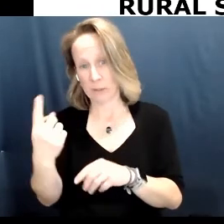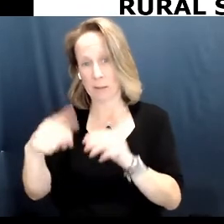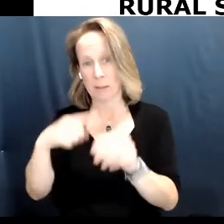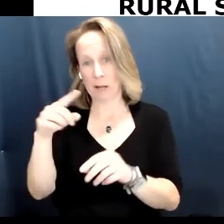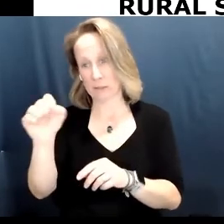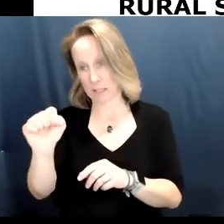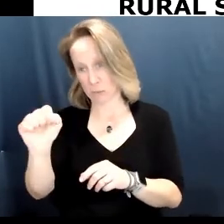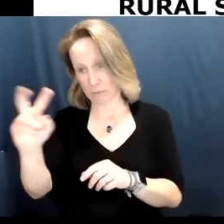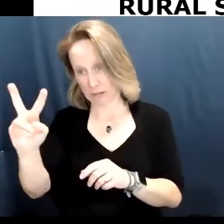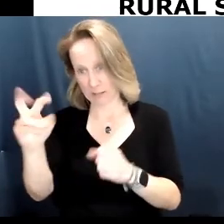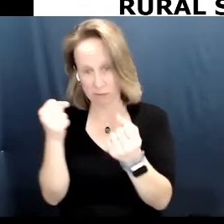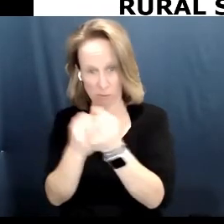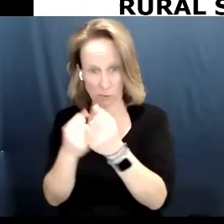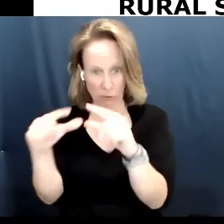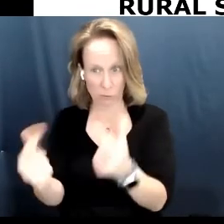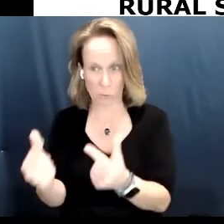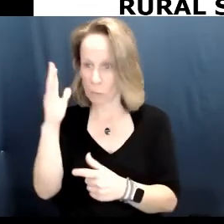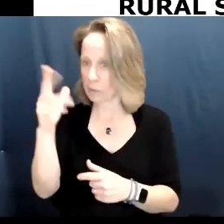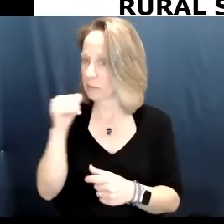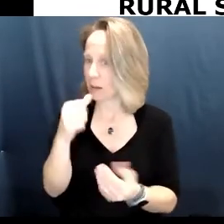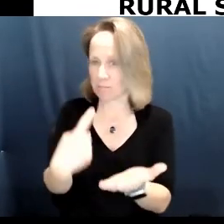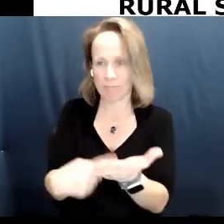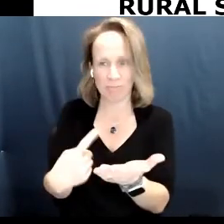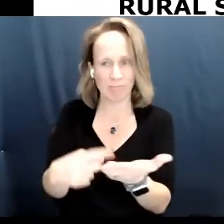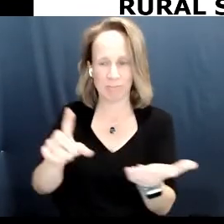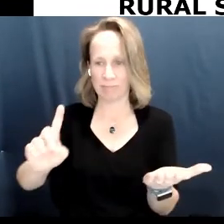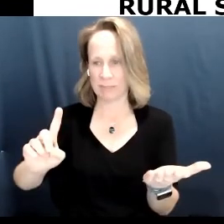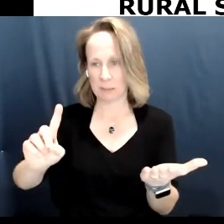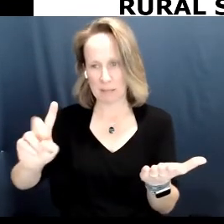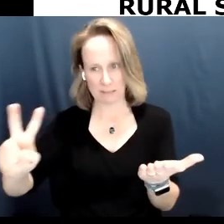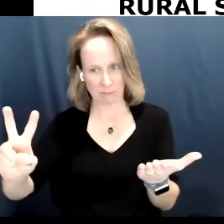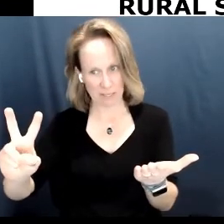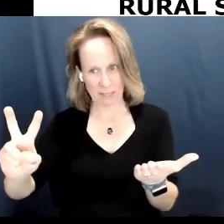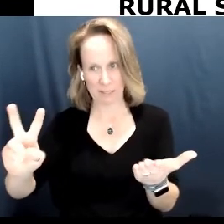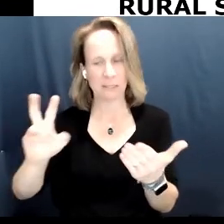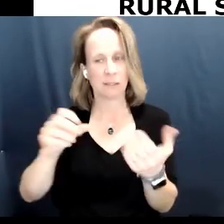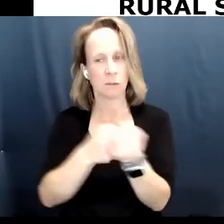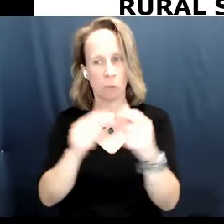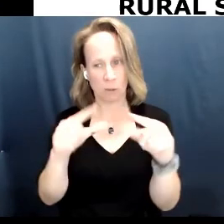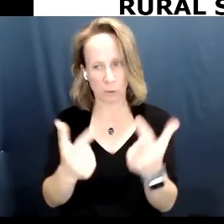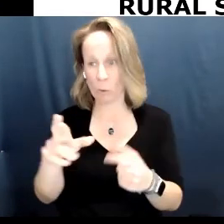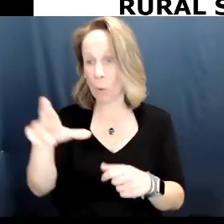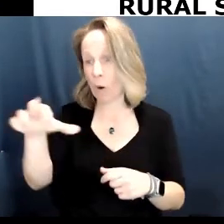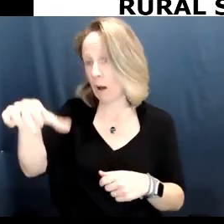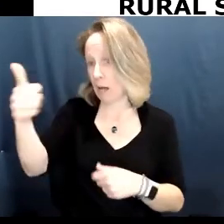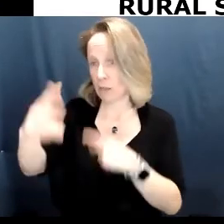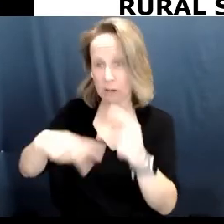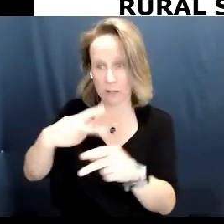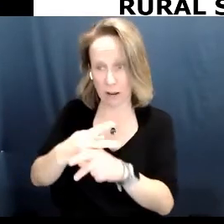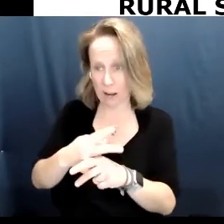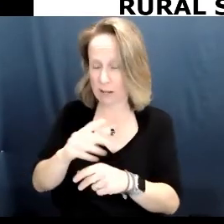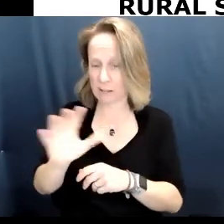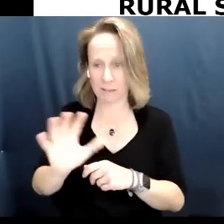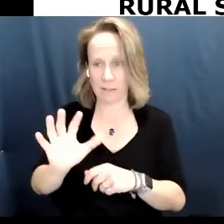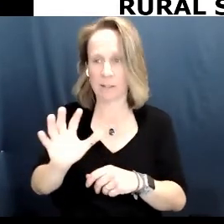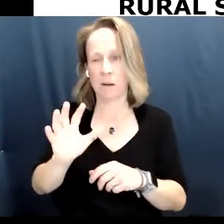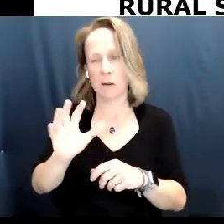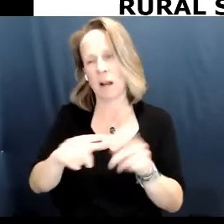We will not be discussing domestic violence or any other type of support groups in this webinar, but we may reference